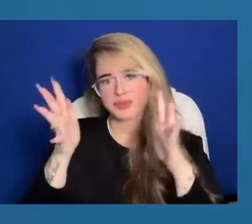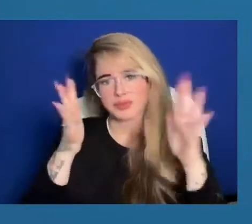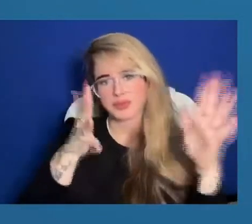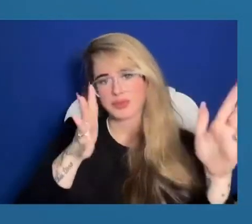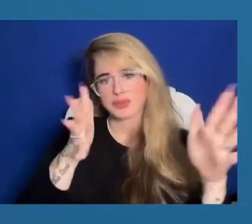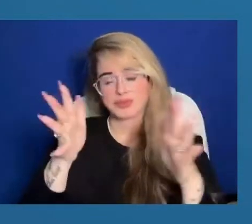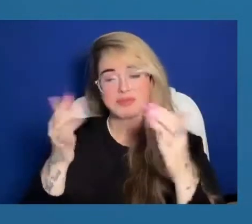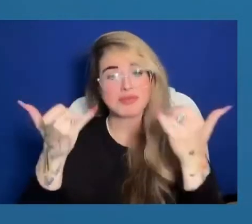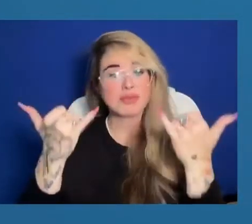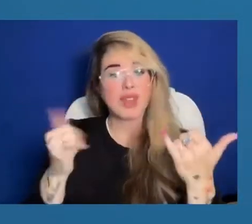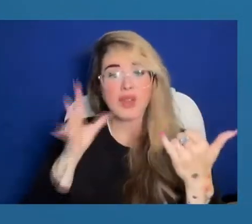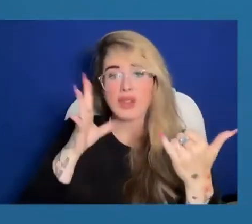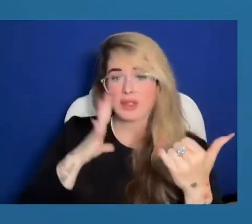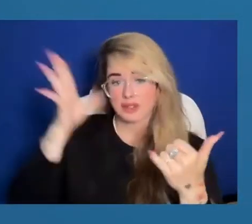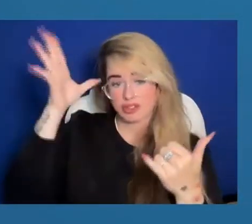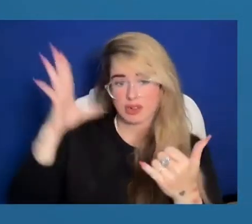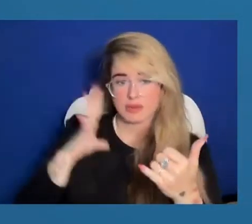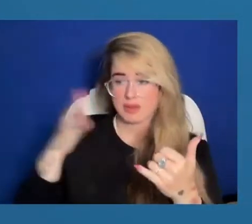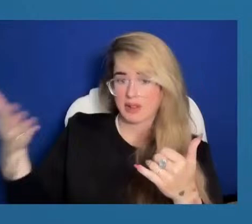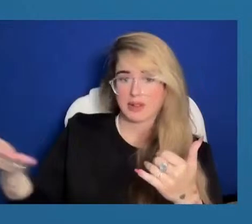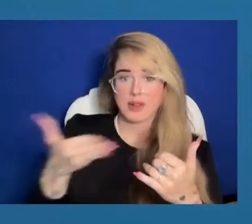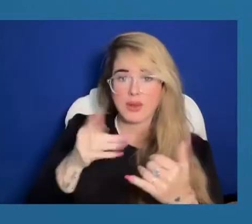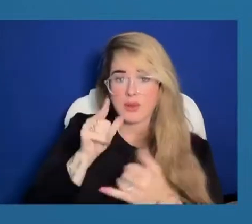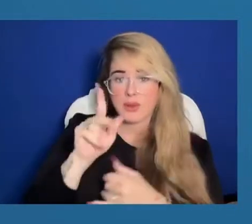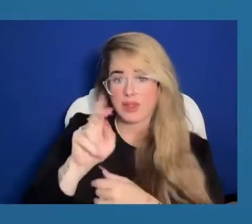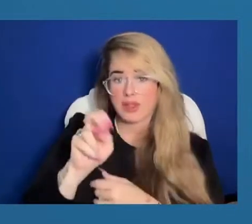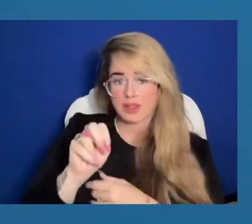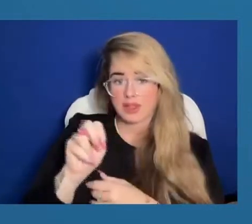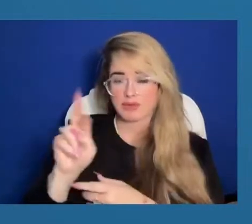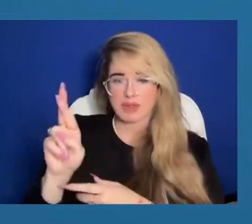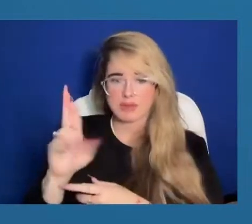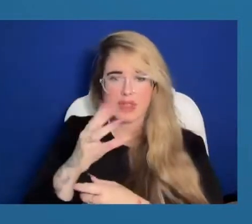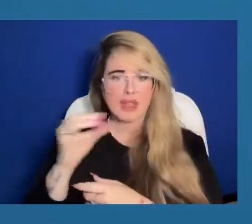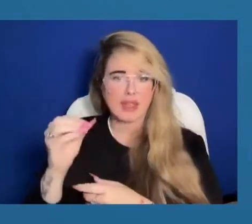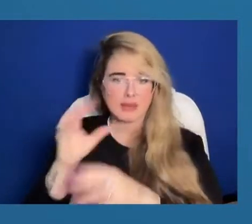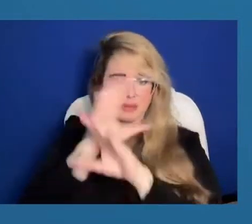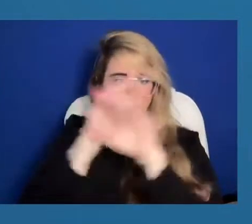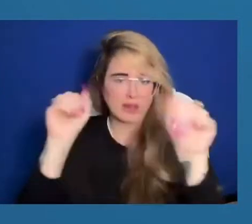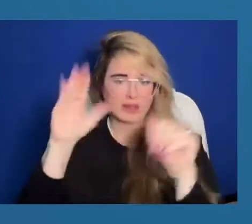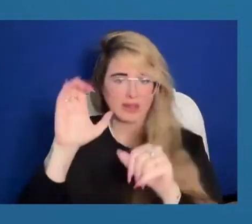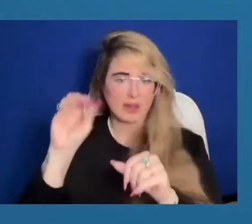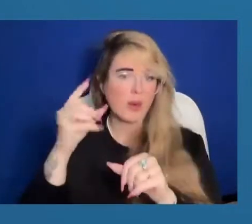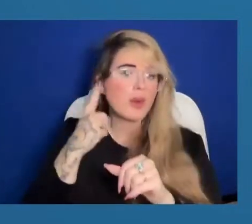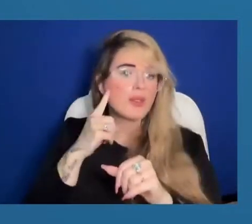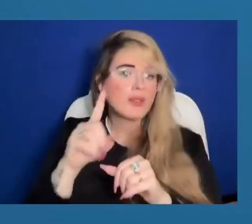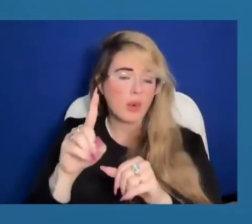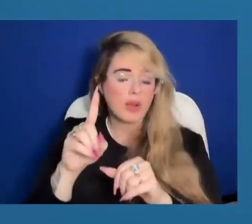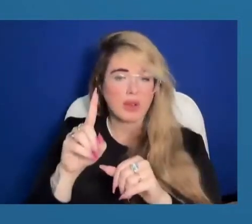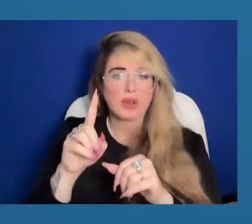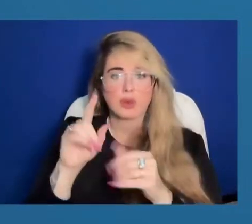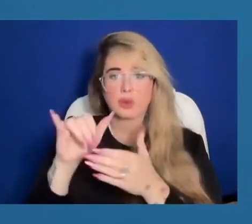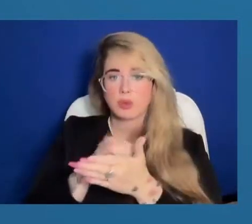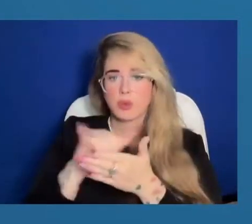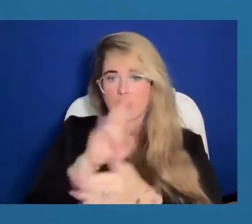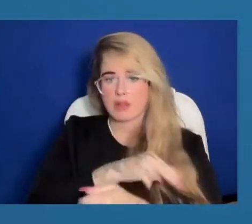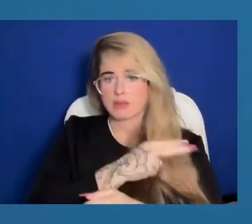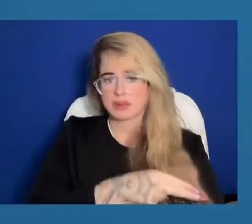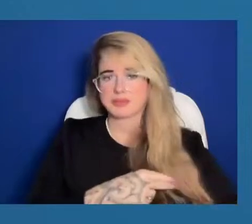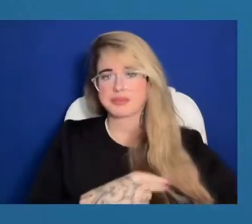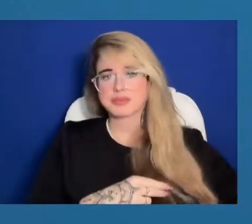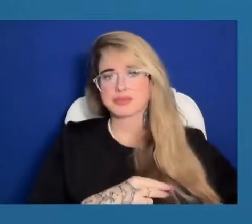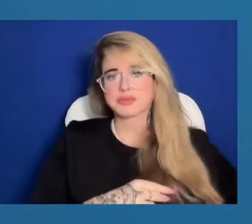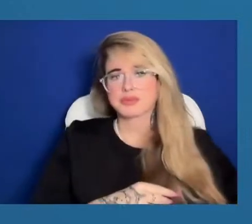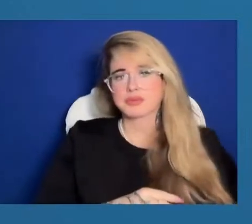Ladies and gentlemen, let me call to the podium Ken Rasky, the President and CEO of the Greater New York Hospital. Well, thank you,